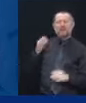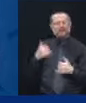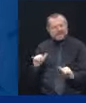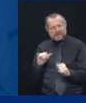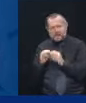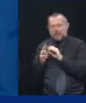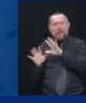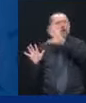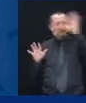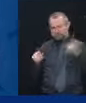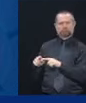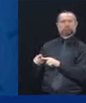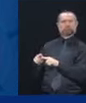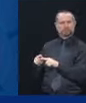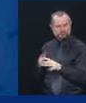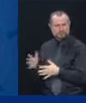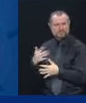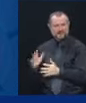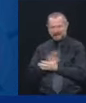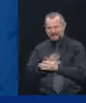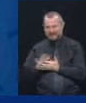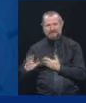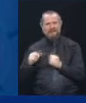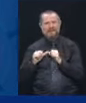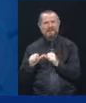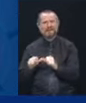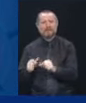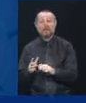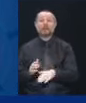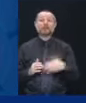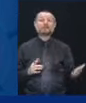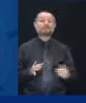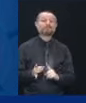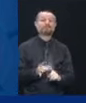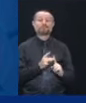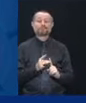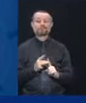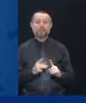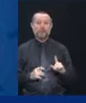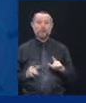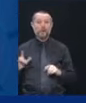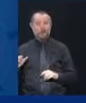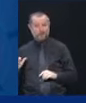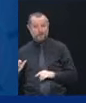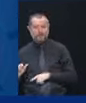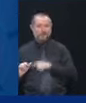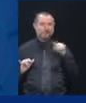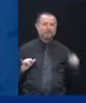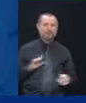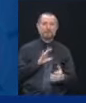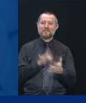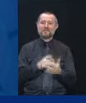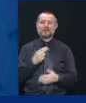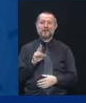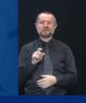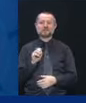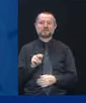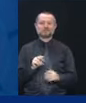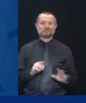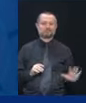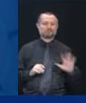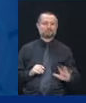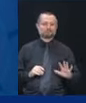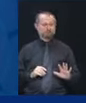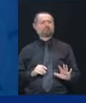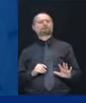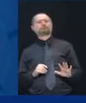weeks. Highest positivity, Long Island and Mid-Hudson. We've been seeing this for the past couple of weeks. Again,